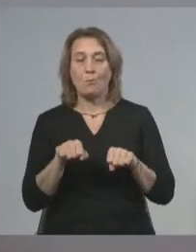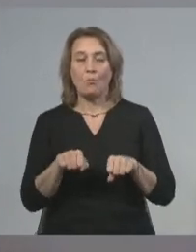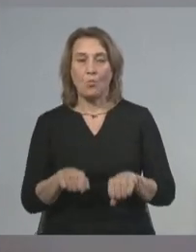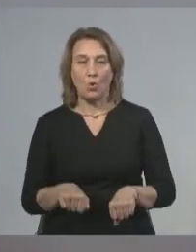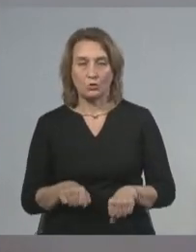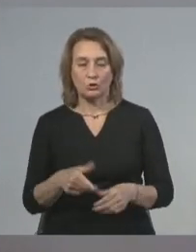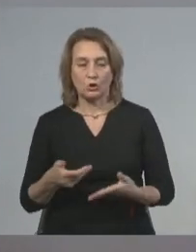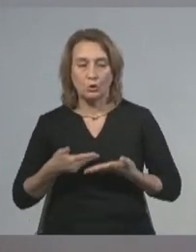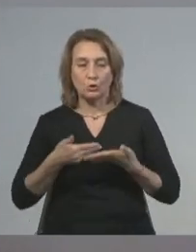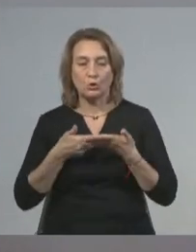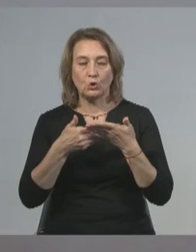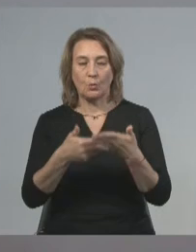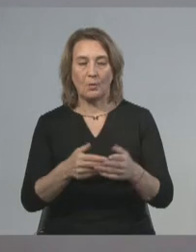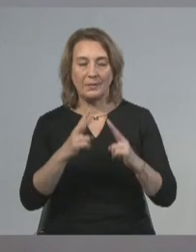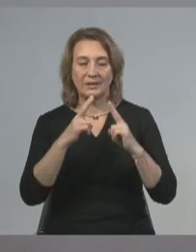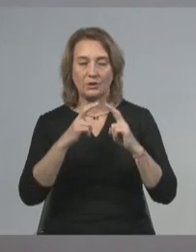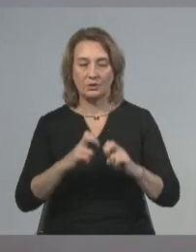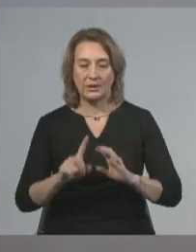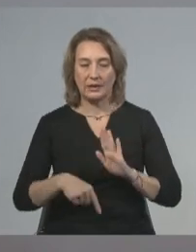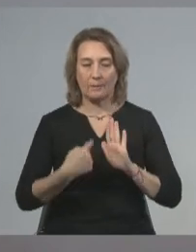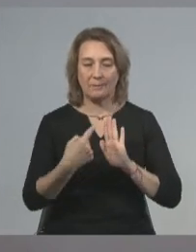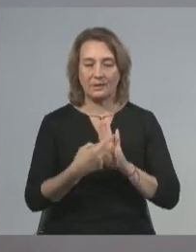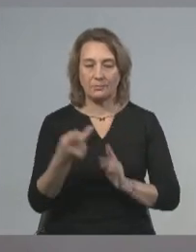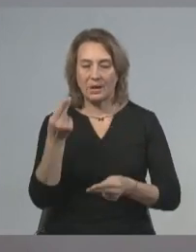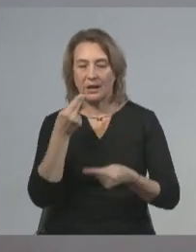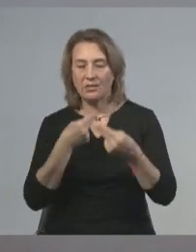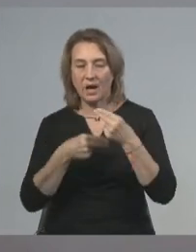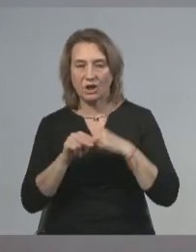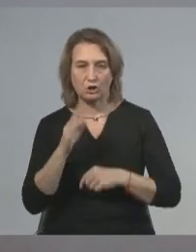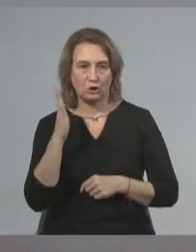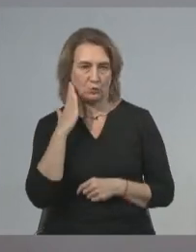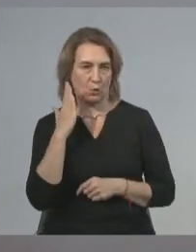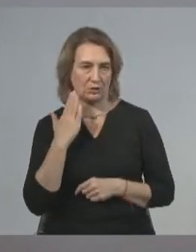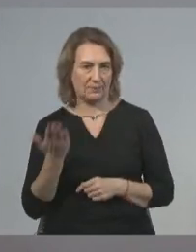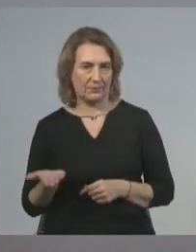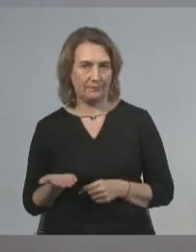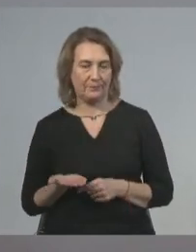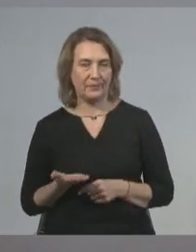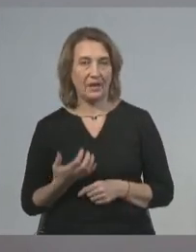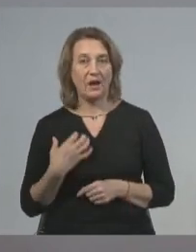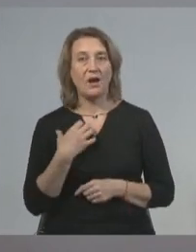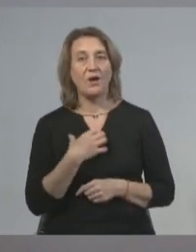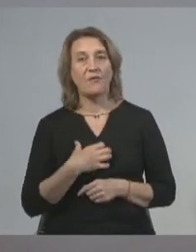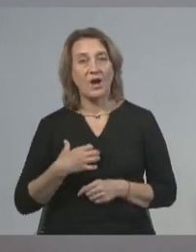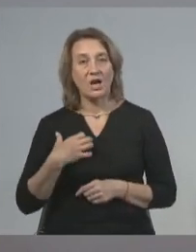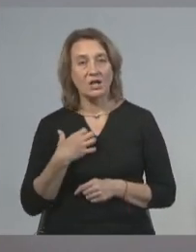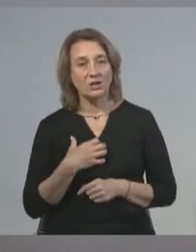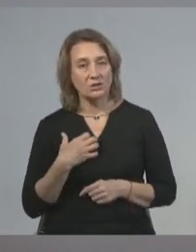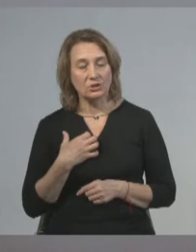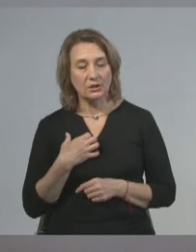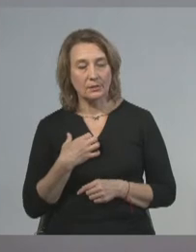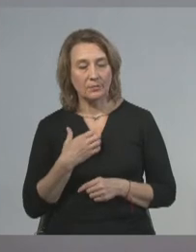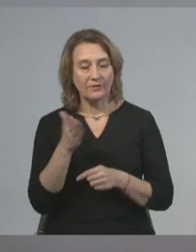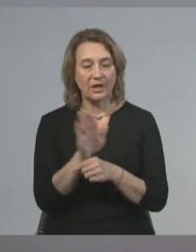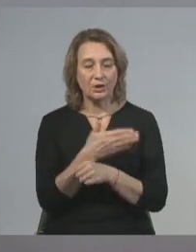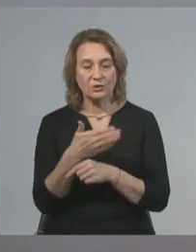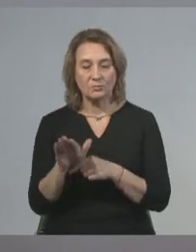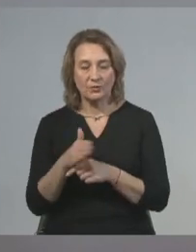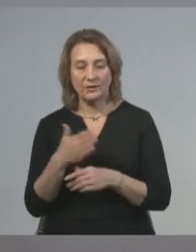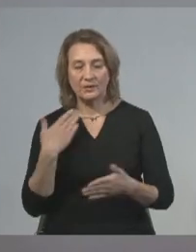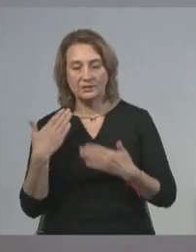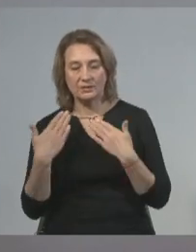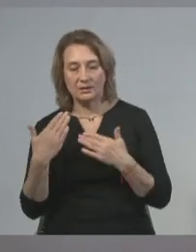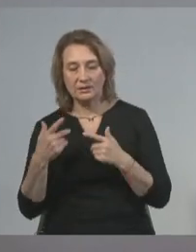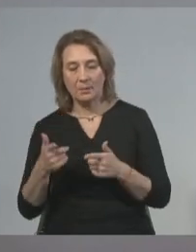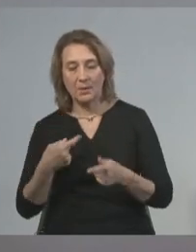issues uh in this regard uh it's important to build relationships between ngos between uh